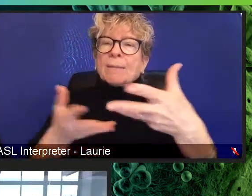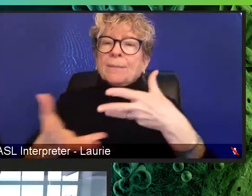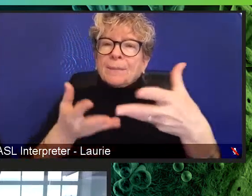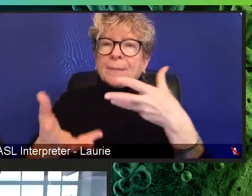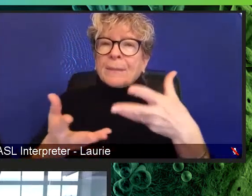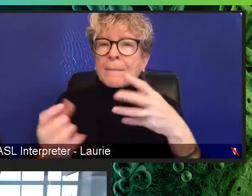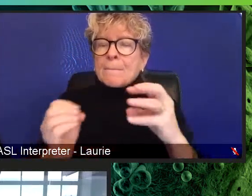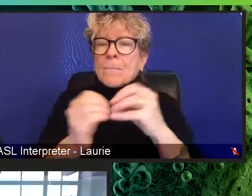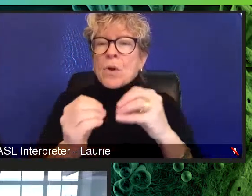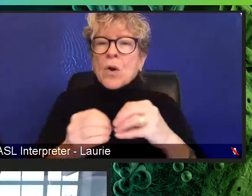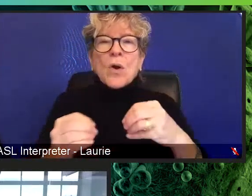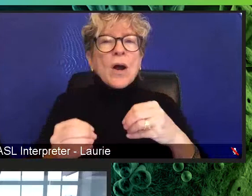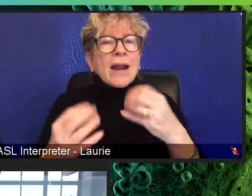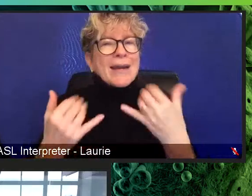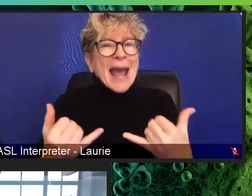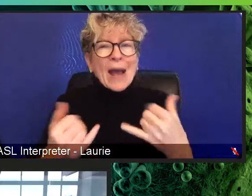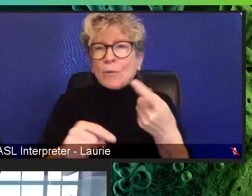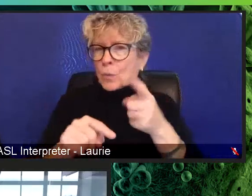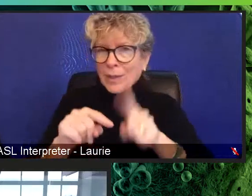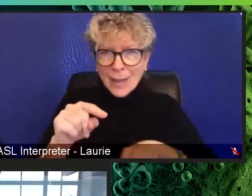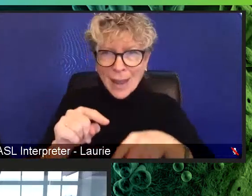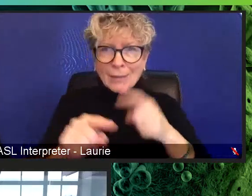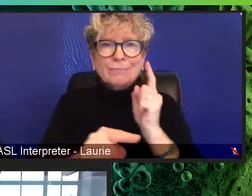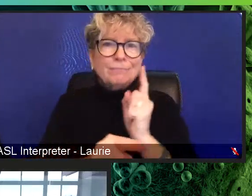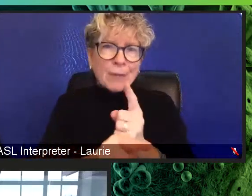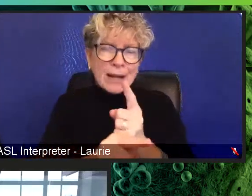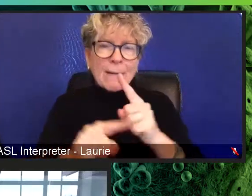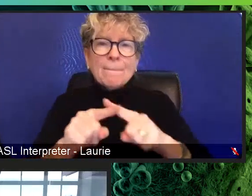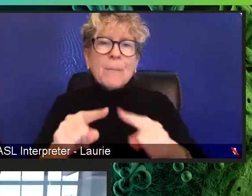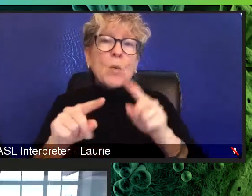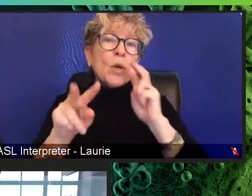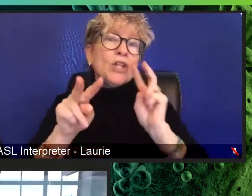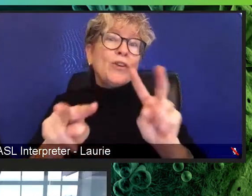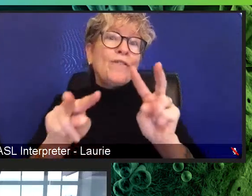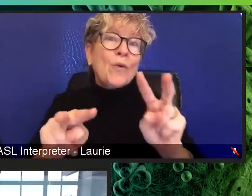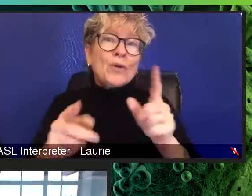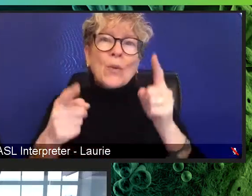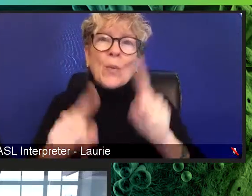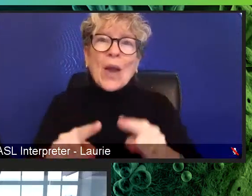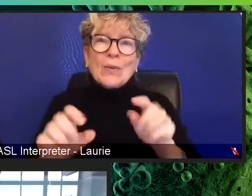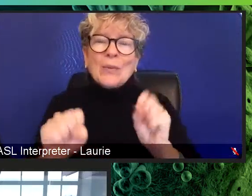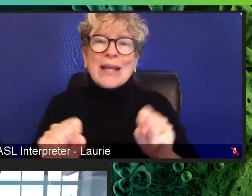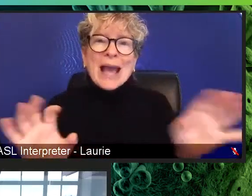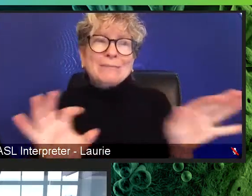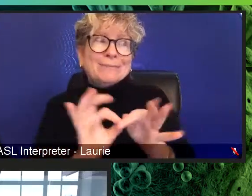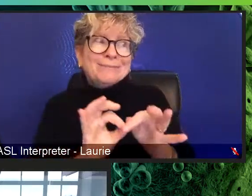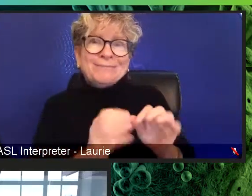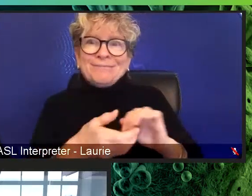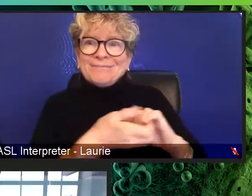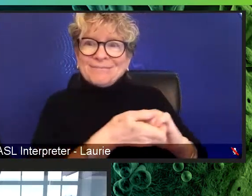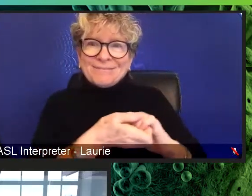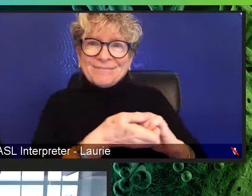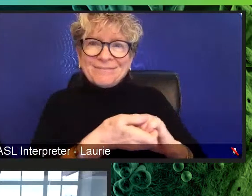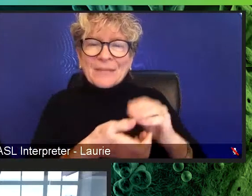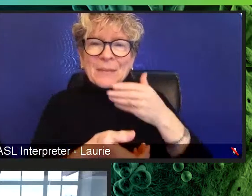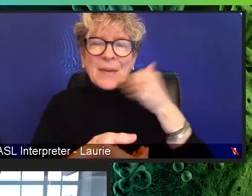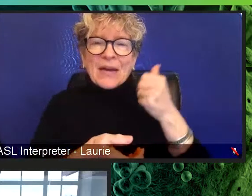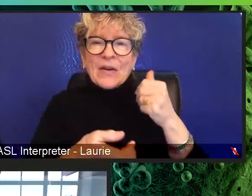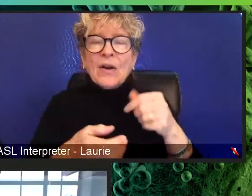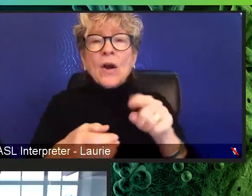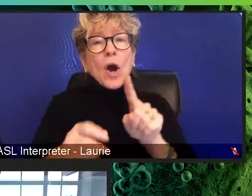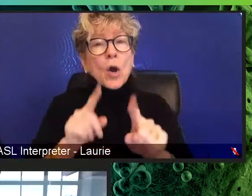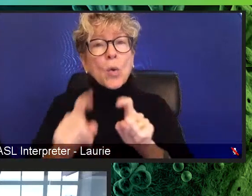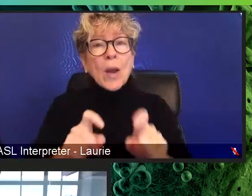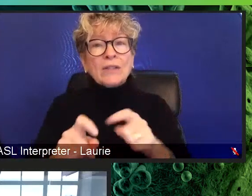very much look forward to those kinds of connections that we make. Last question that came in actually from one of the people listening